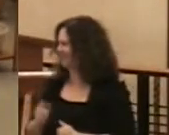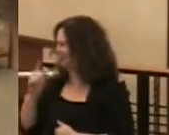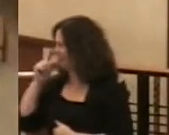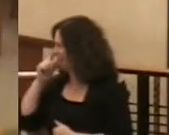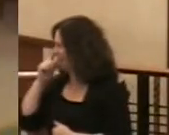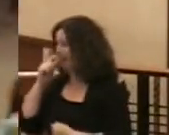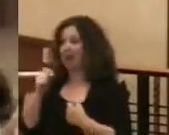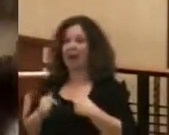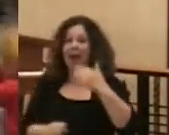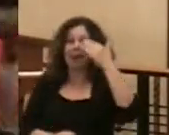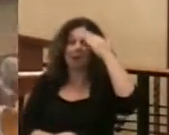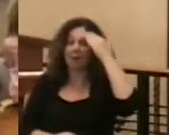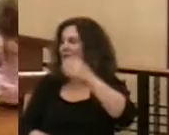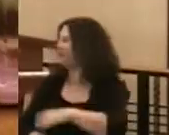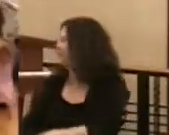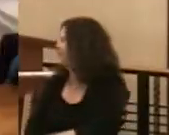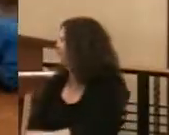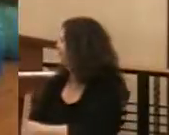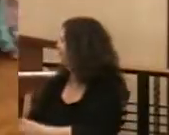I know.